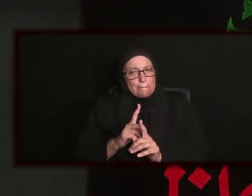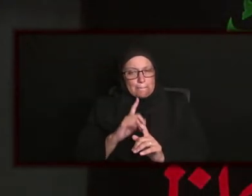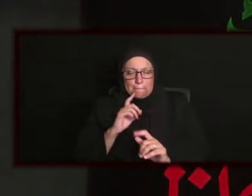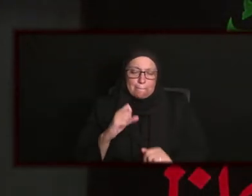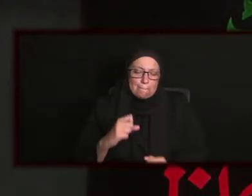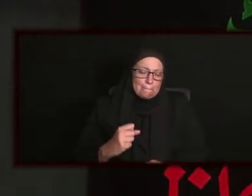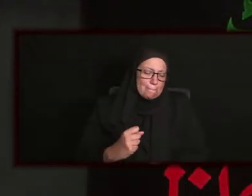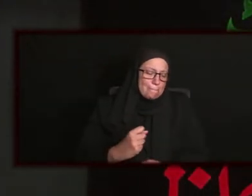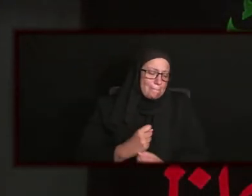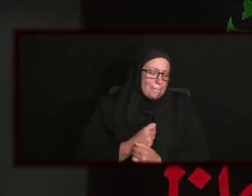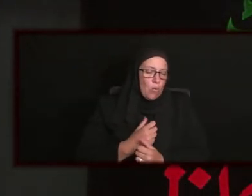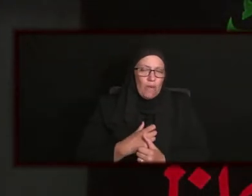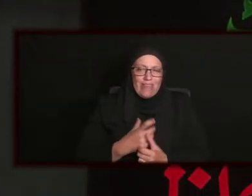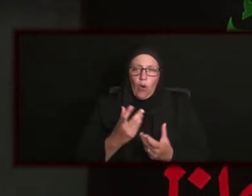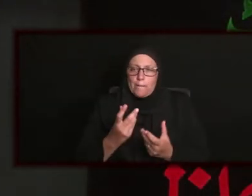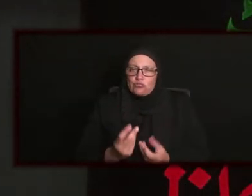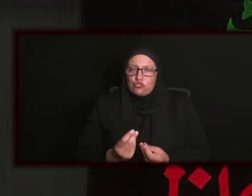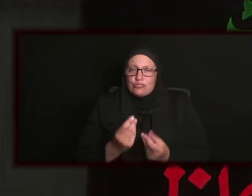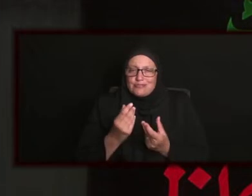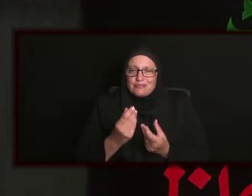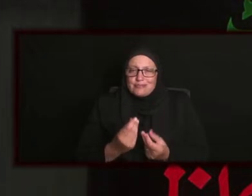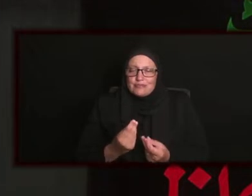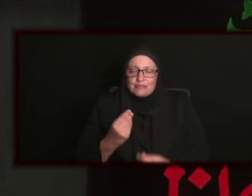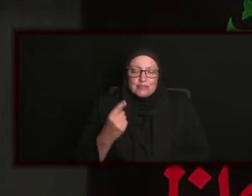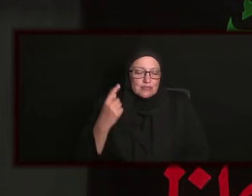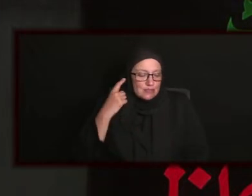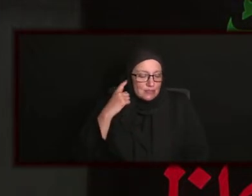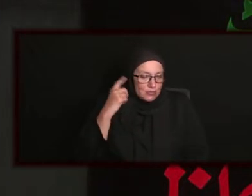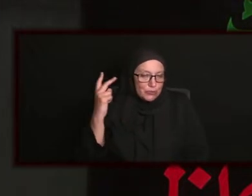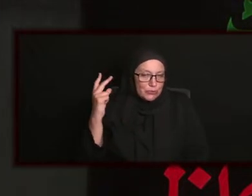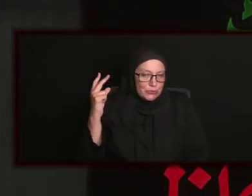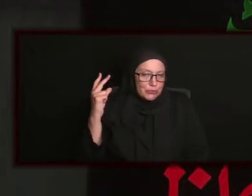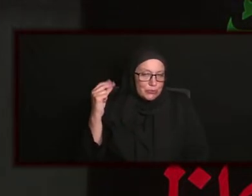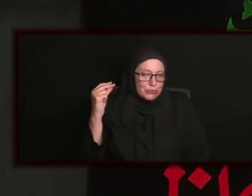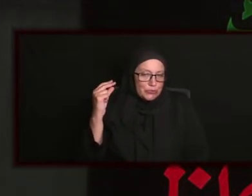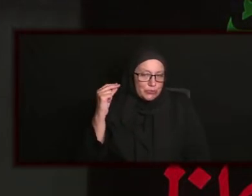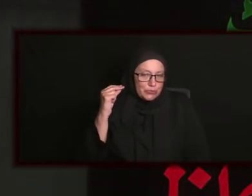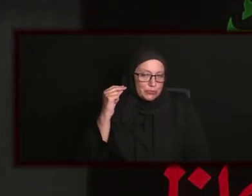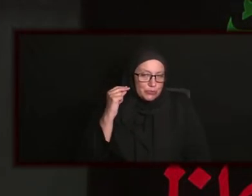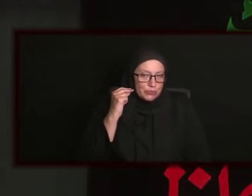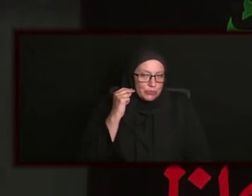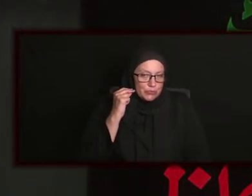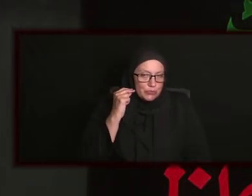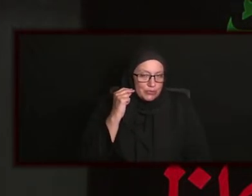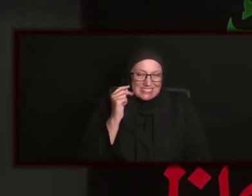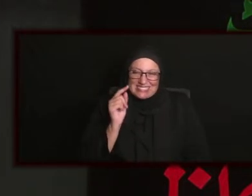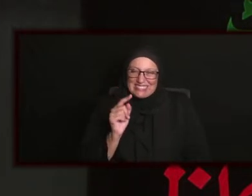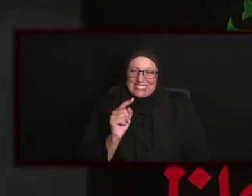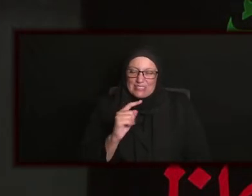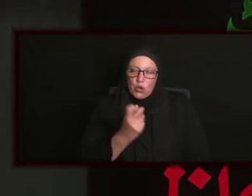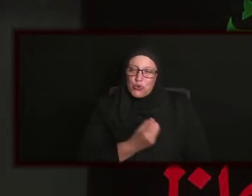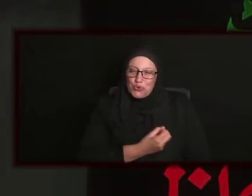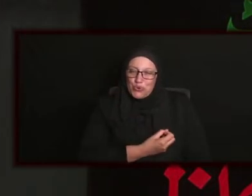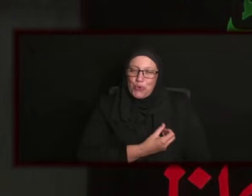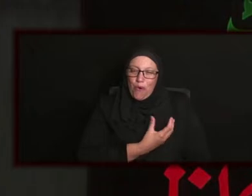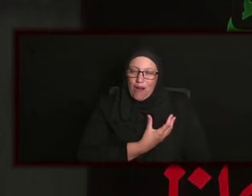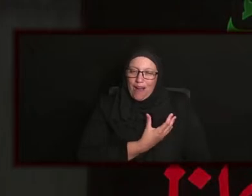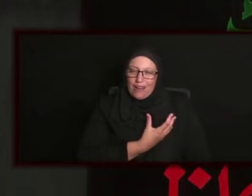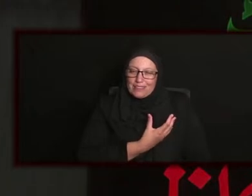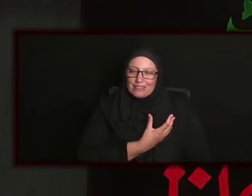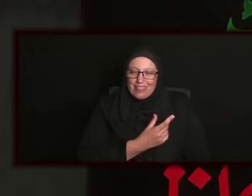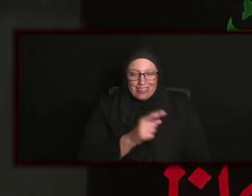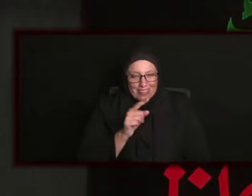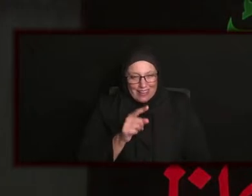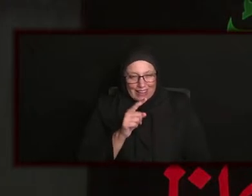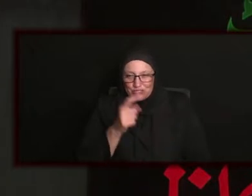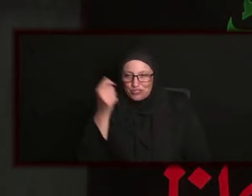him and he whispered knowledge into his ear. This is the nur that we're talking about. This is the knowledge that you